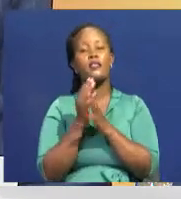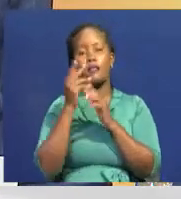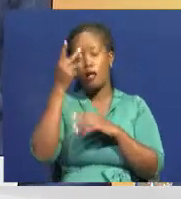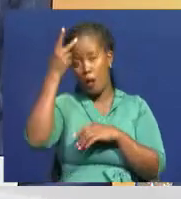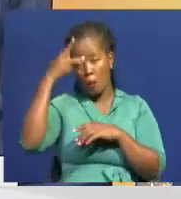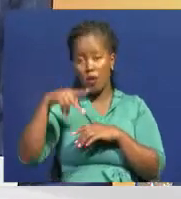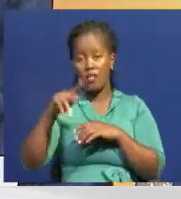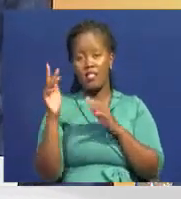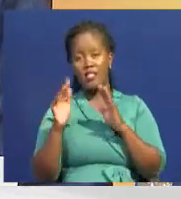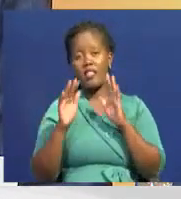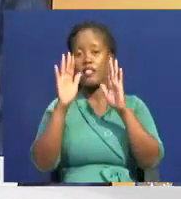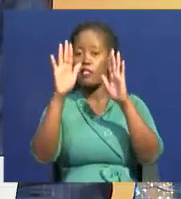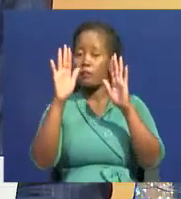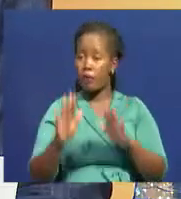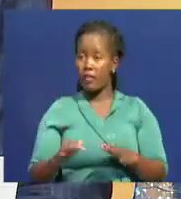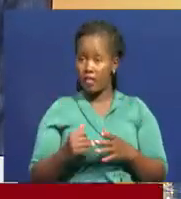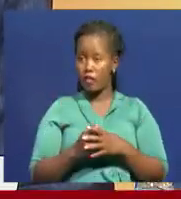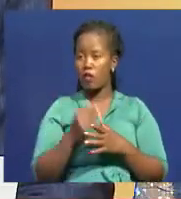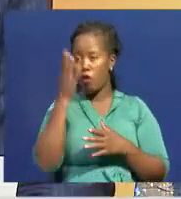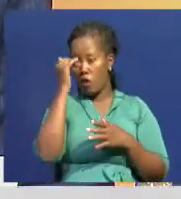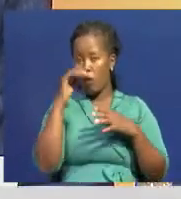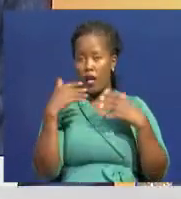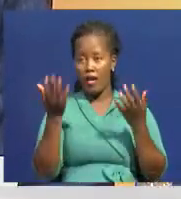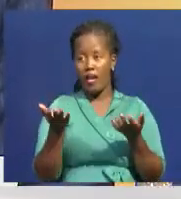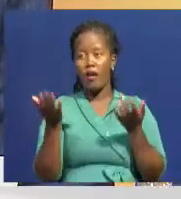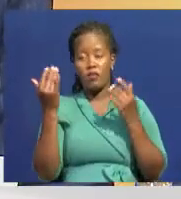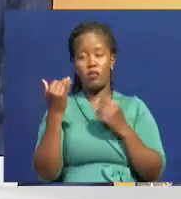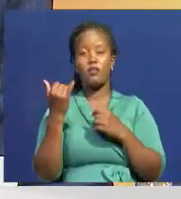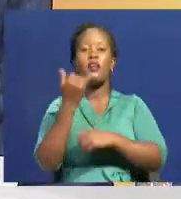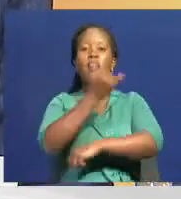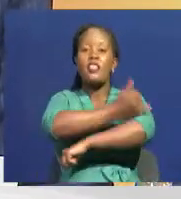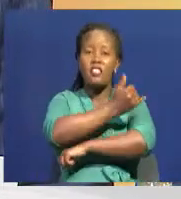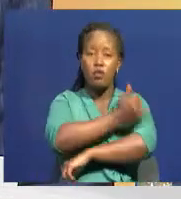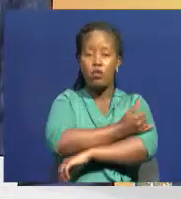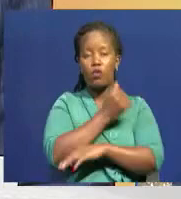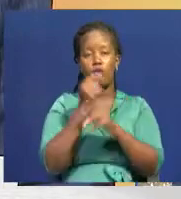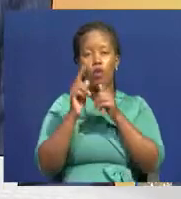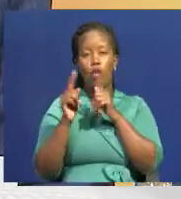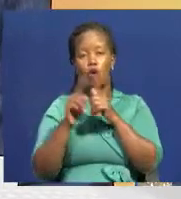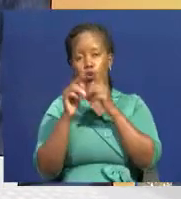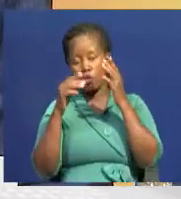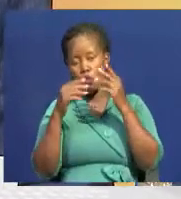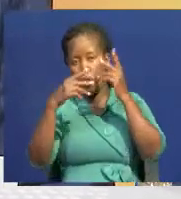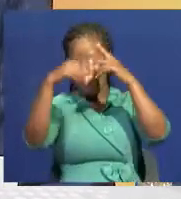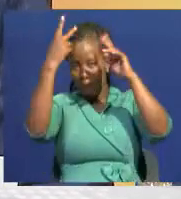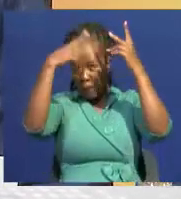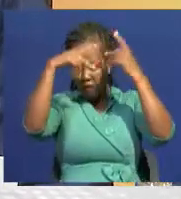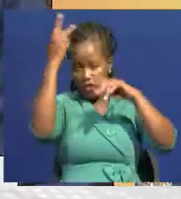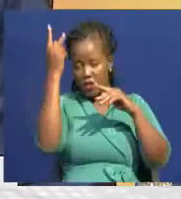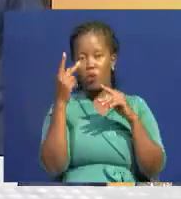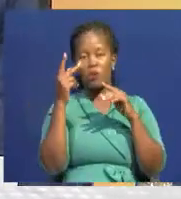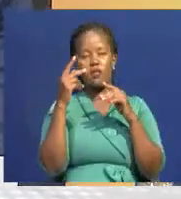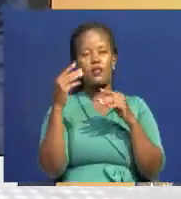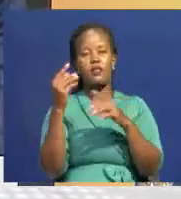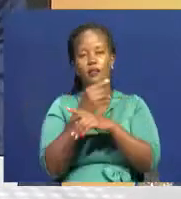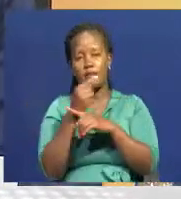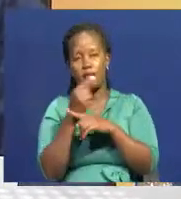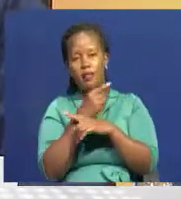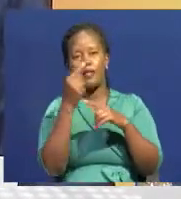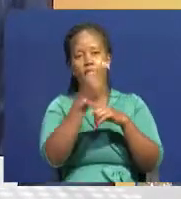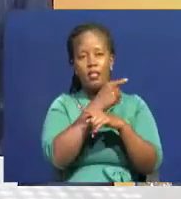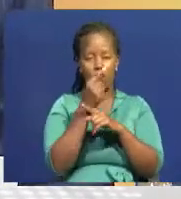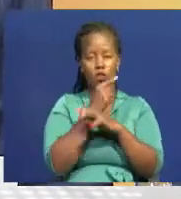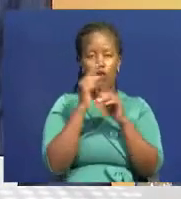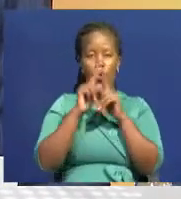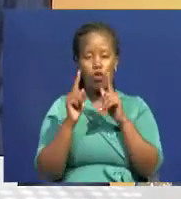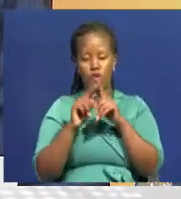I think that's where now the institutions such as the institution of higher learning and the professional aspects of